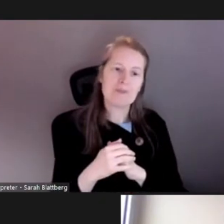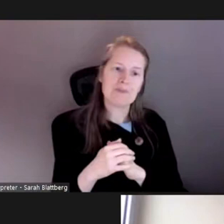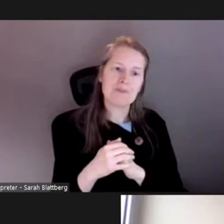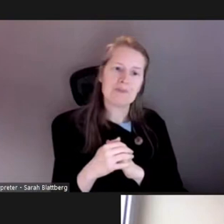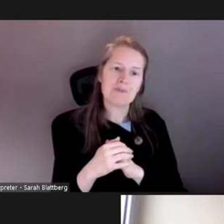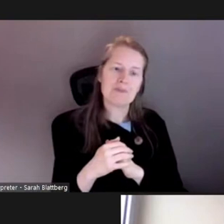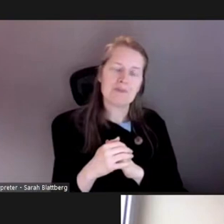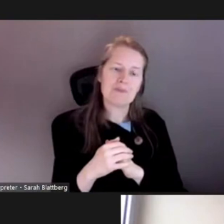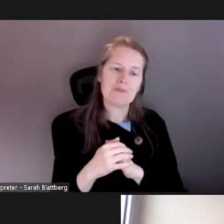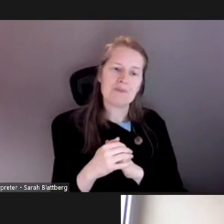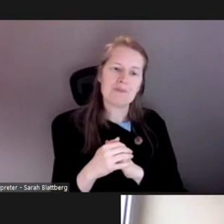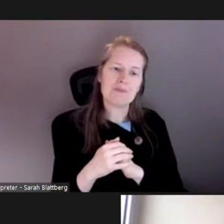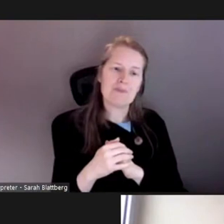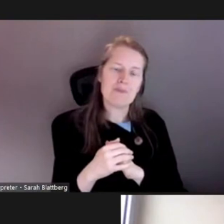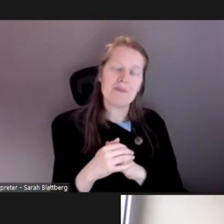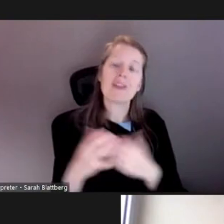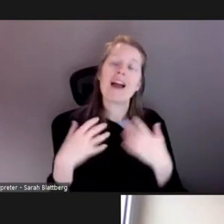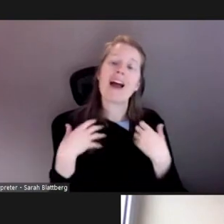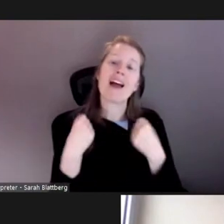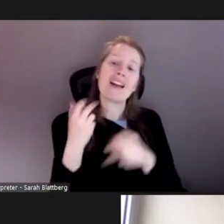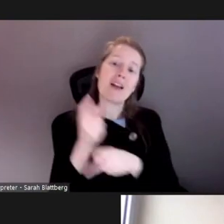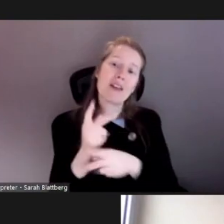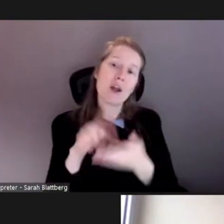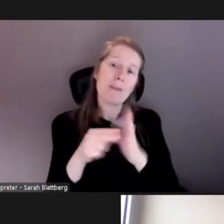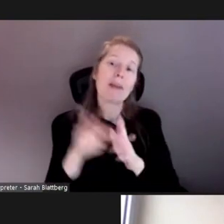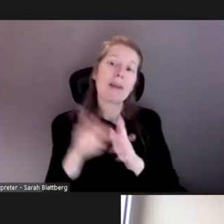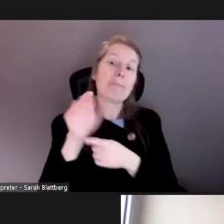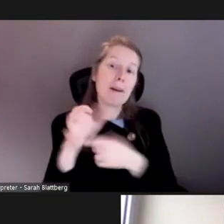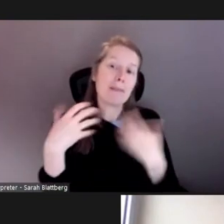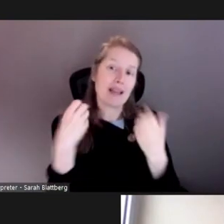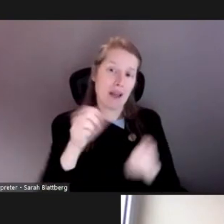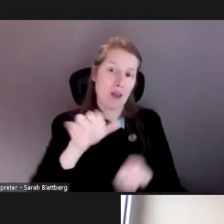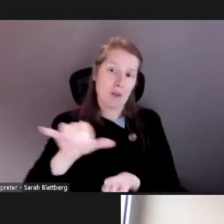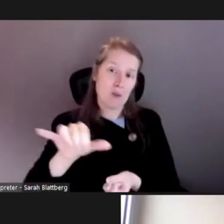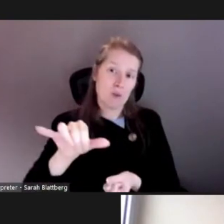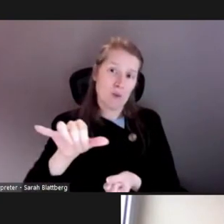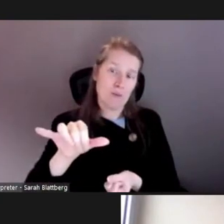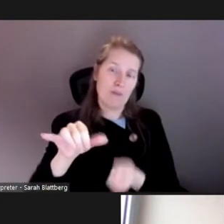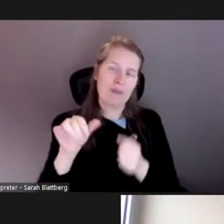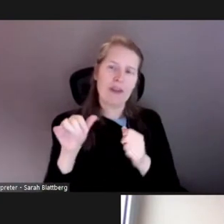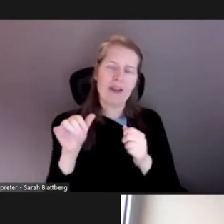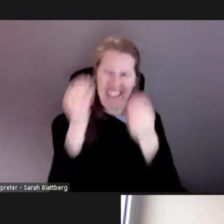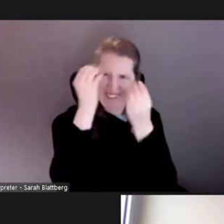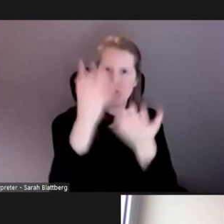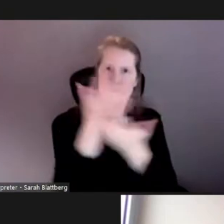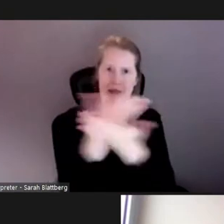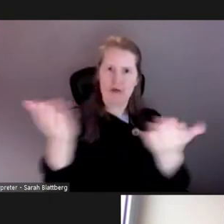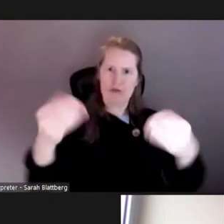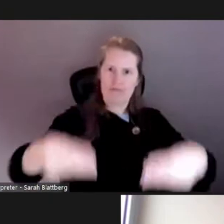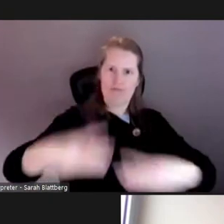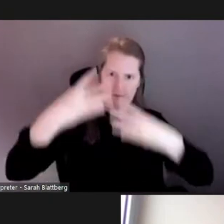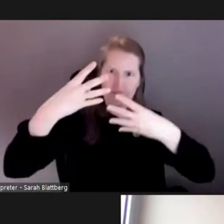And also, there's healthcare with respect to public health. So being able to access information about